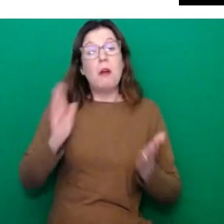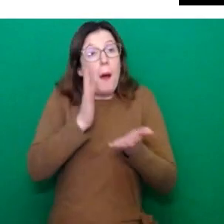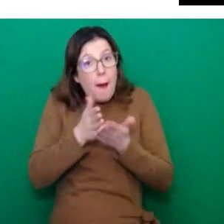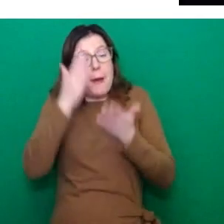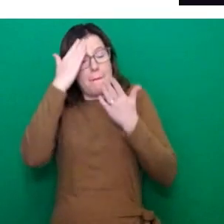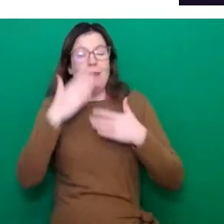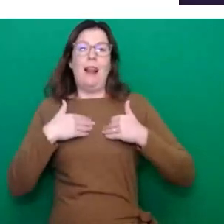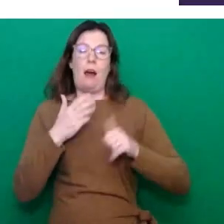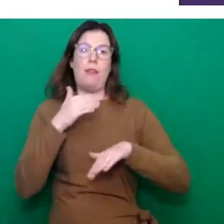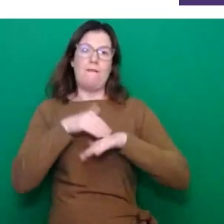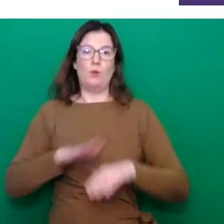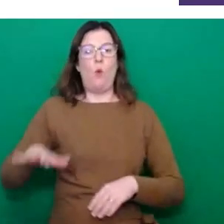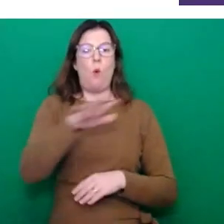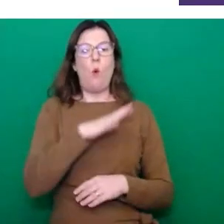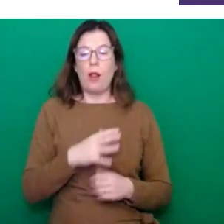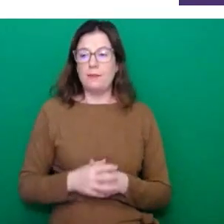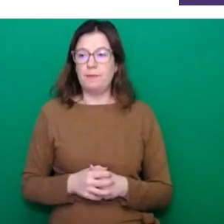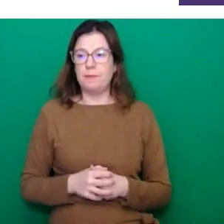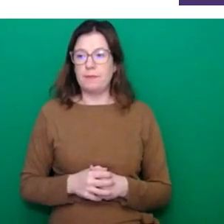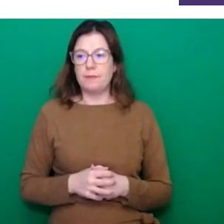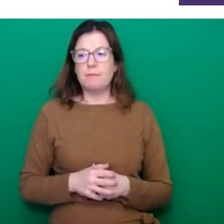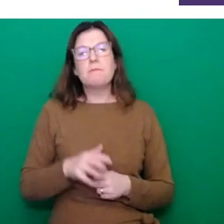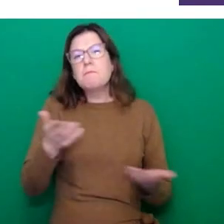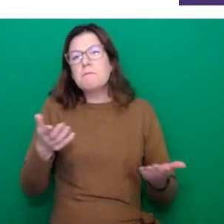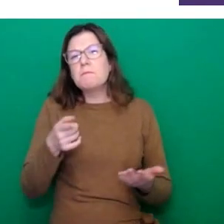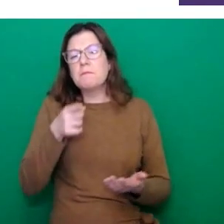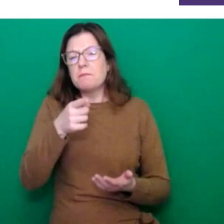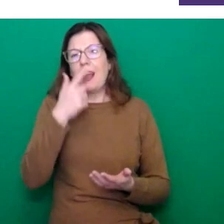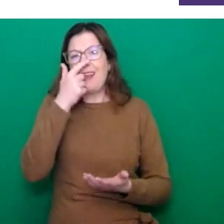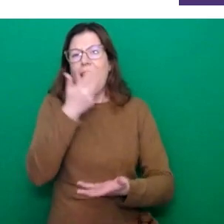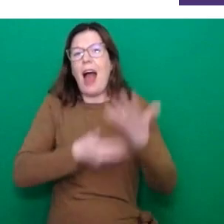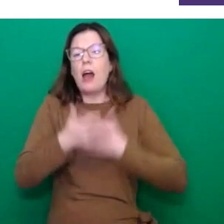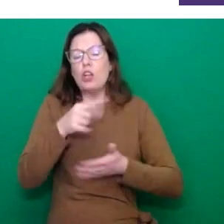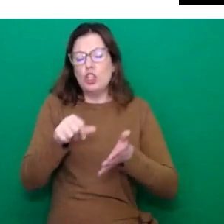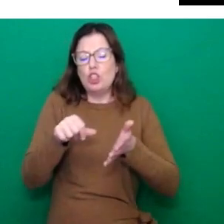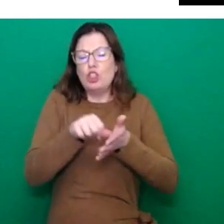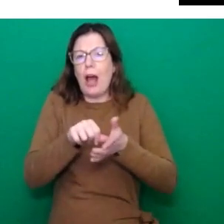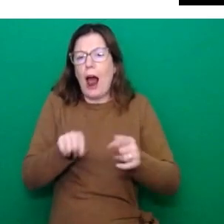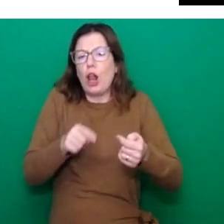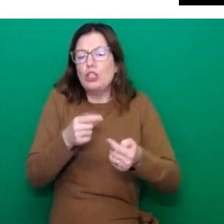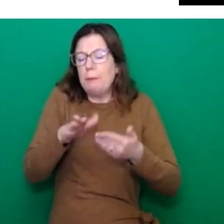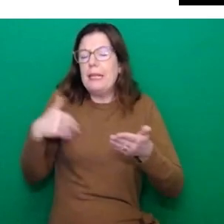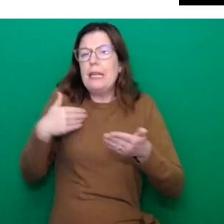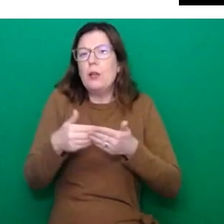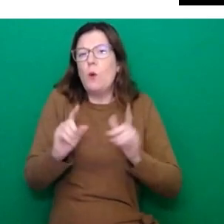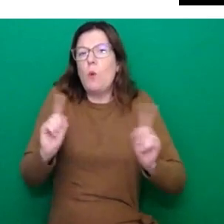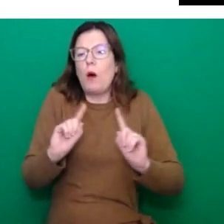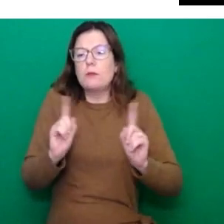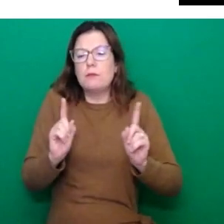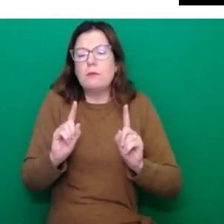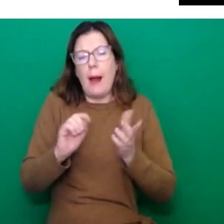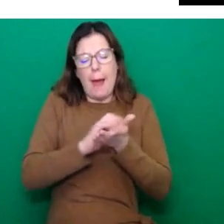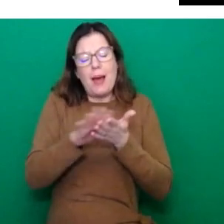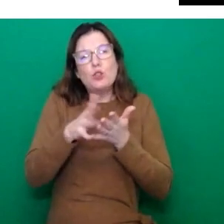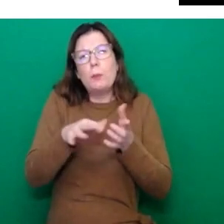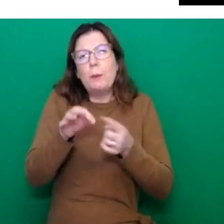affects everyone. I wonder if you could say a little bit about what the challenges have been within the